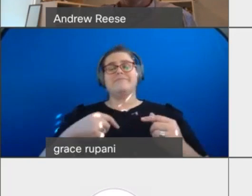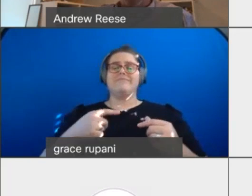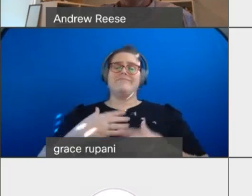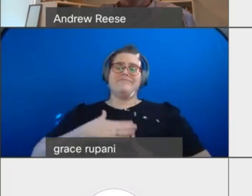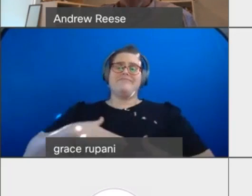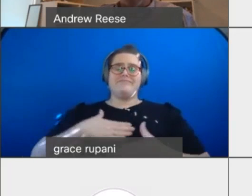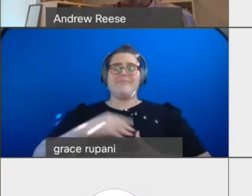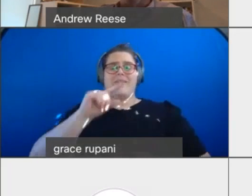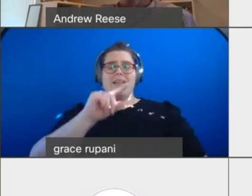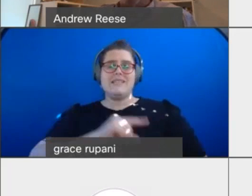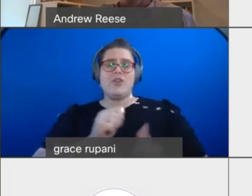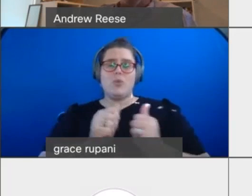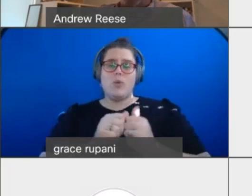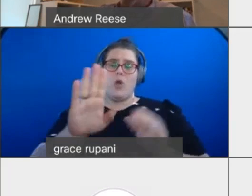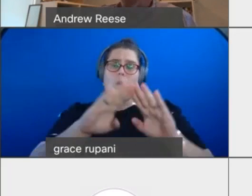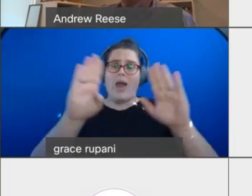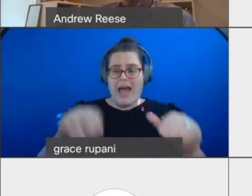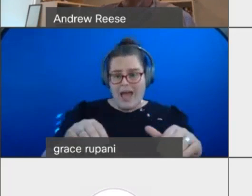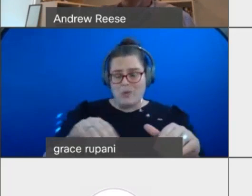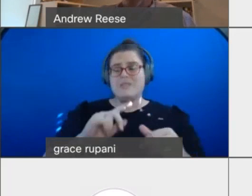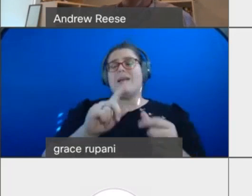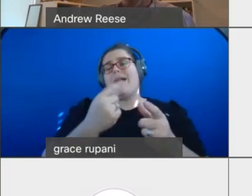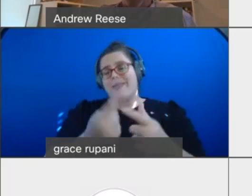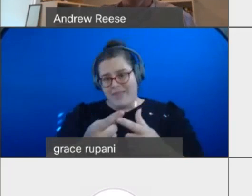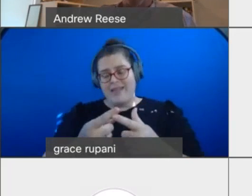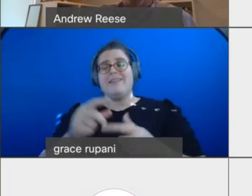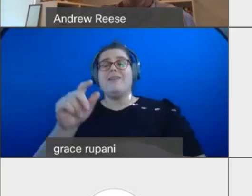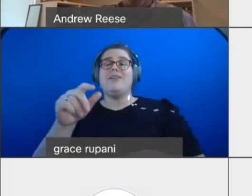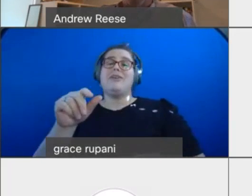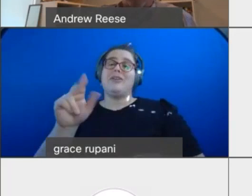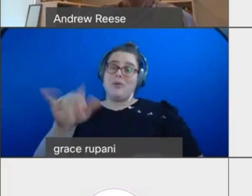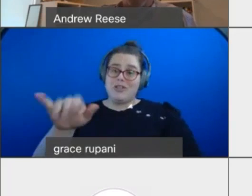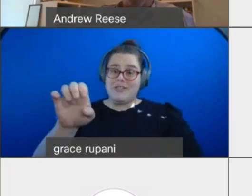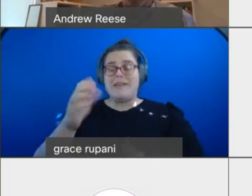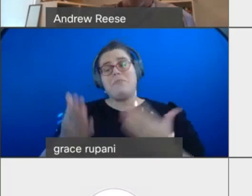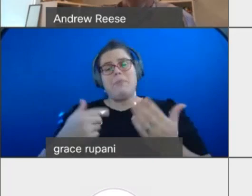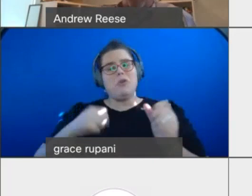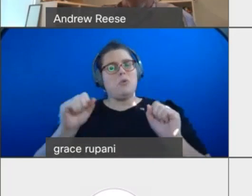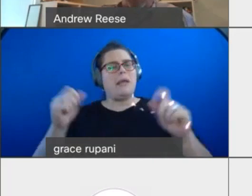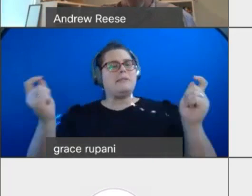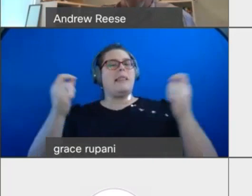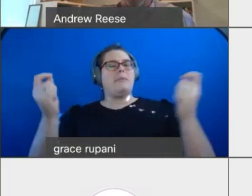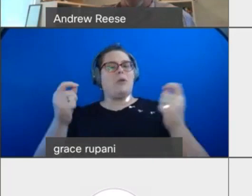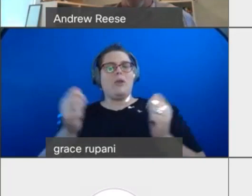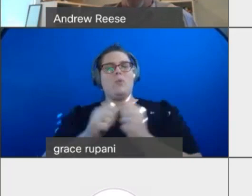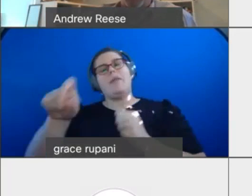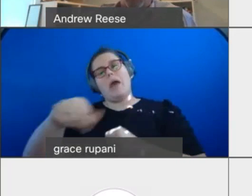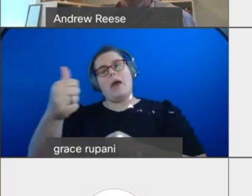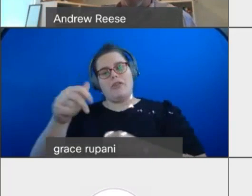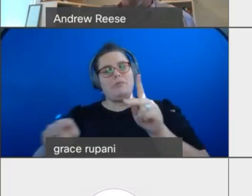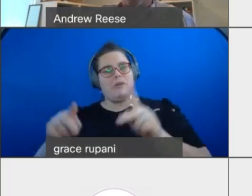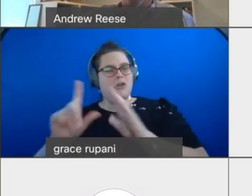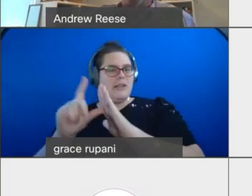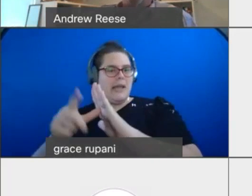And keeping in mind, it's not just you. Some of us are not going to be at risk for more